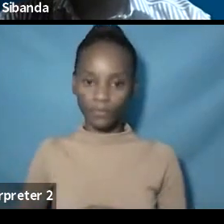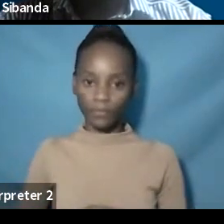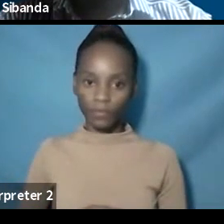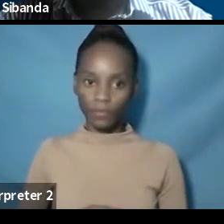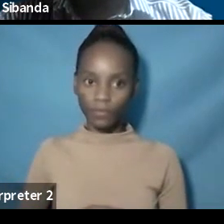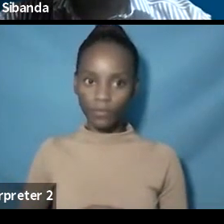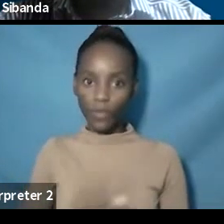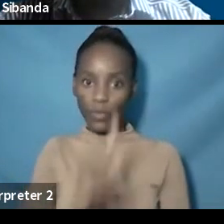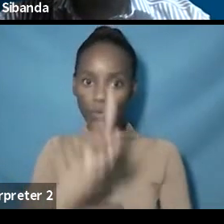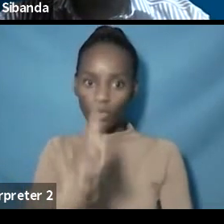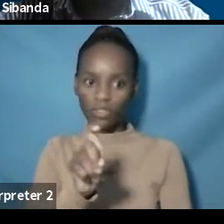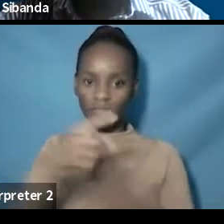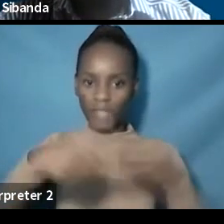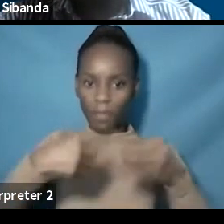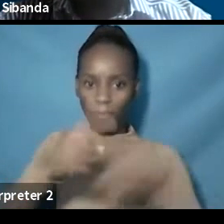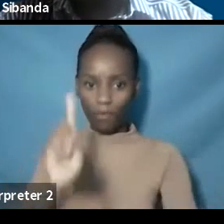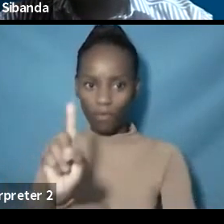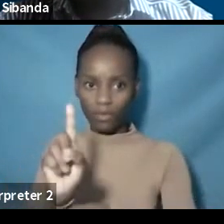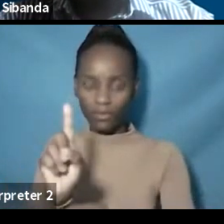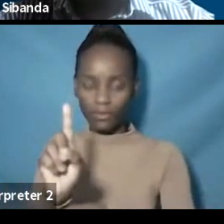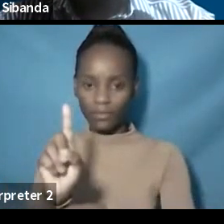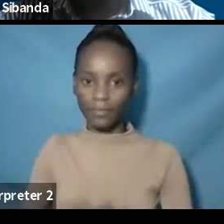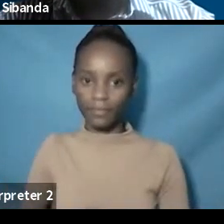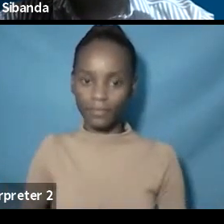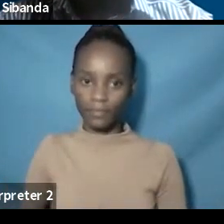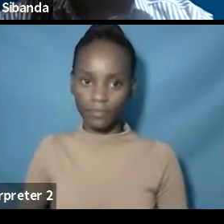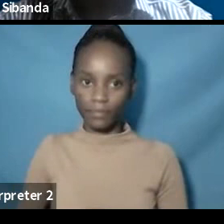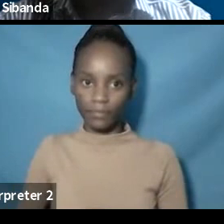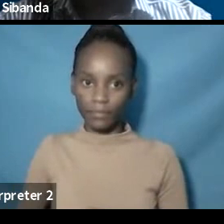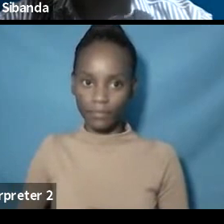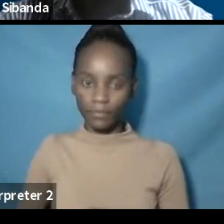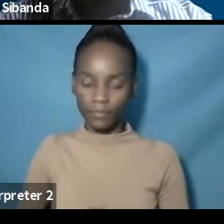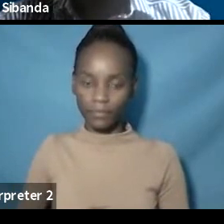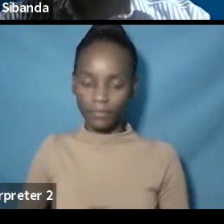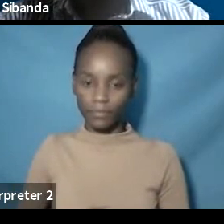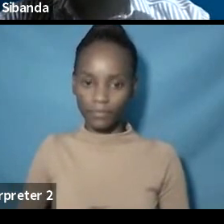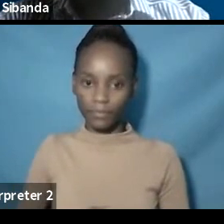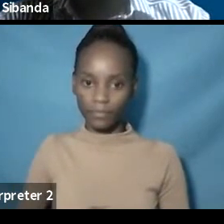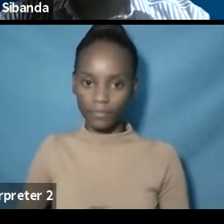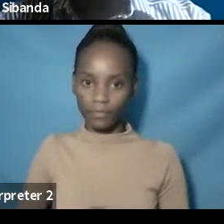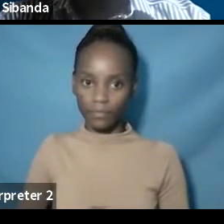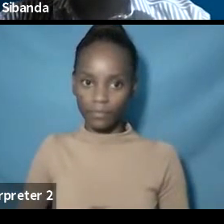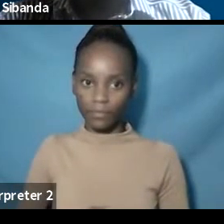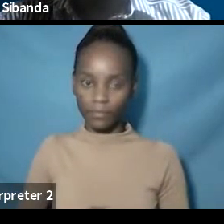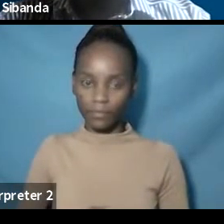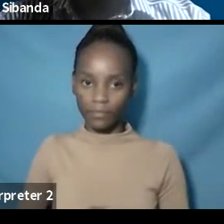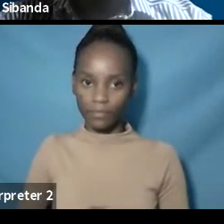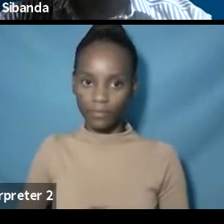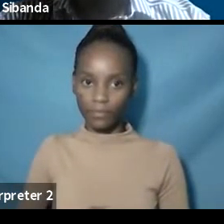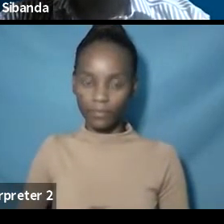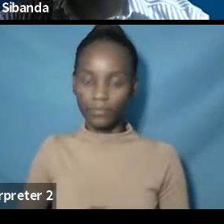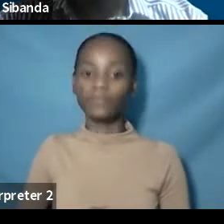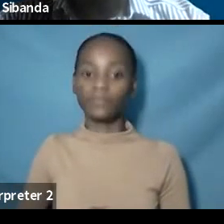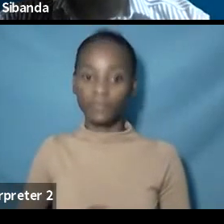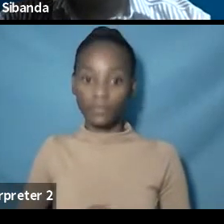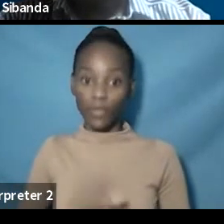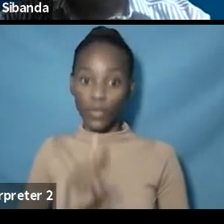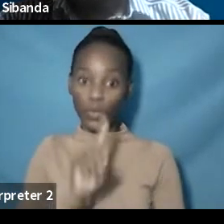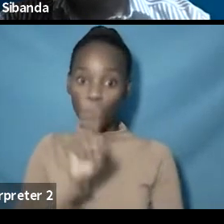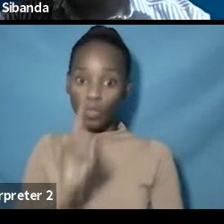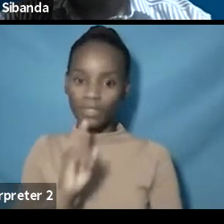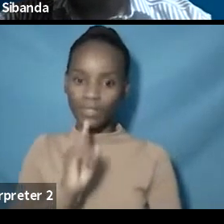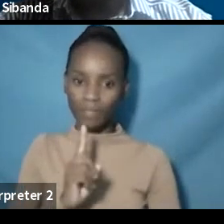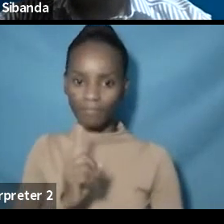suspicious activities. To say, how do I go about reporting suspicious activities? What are